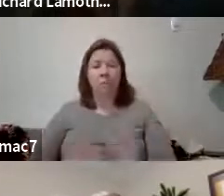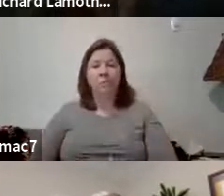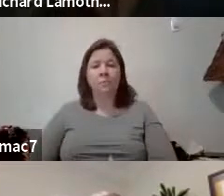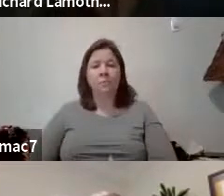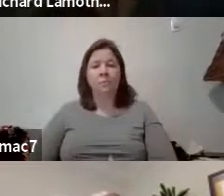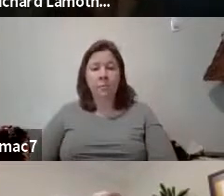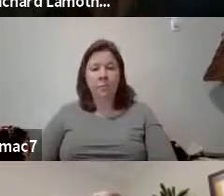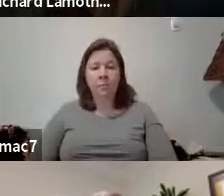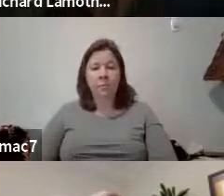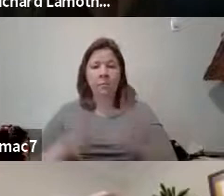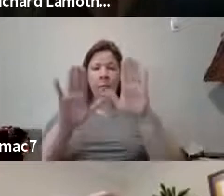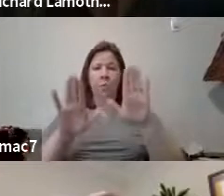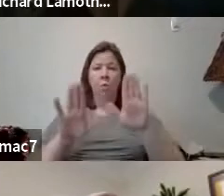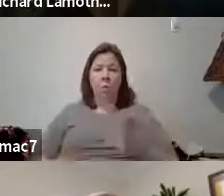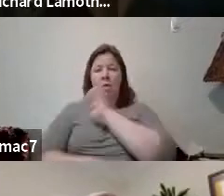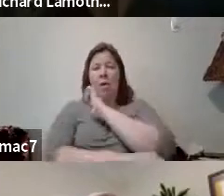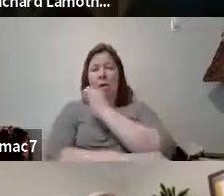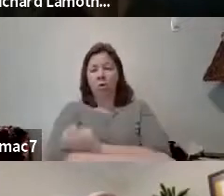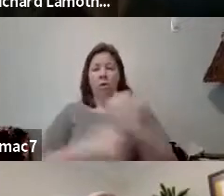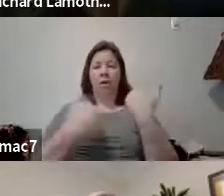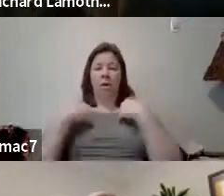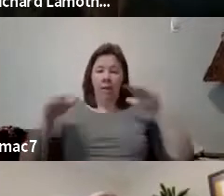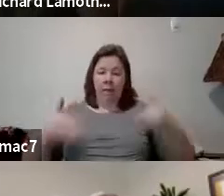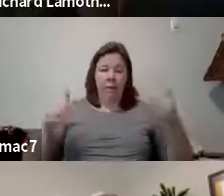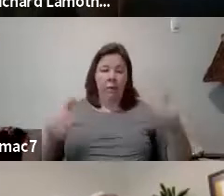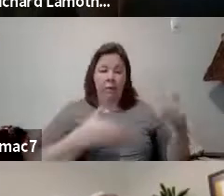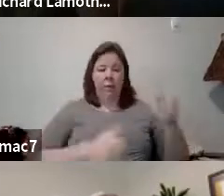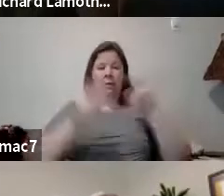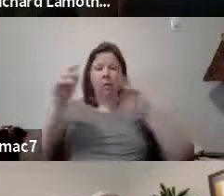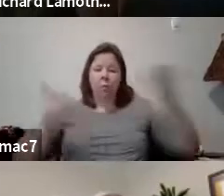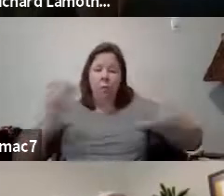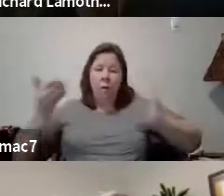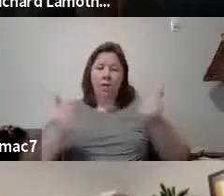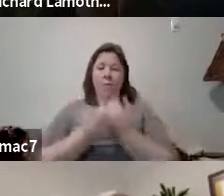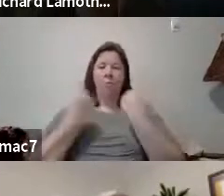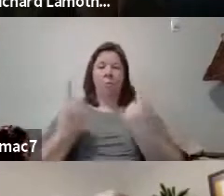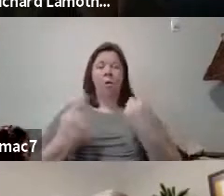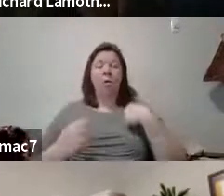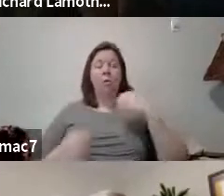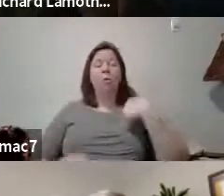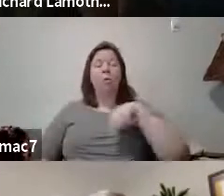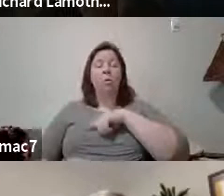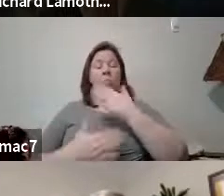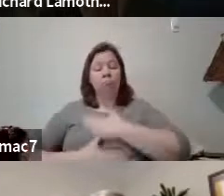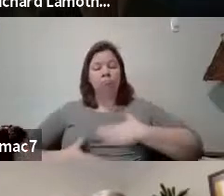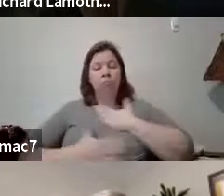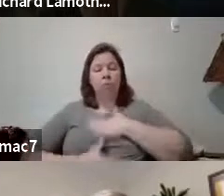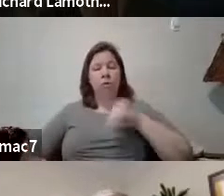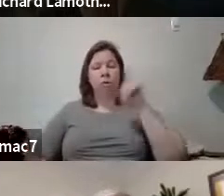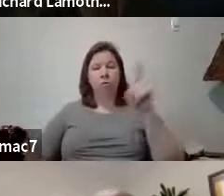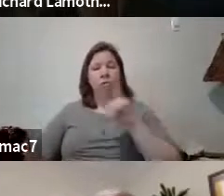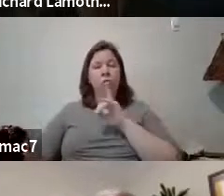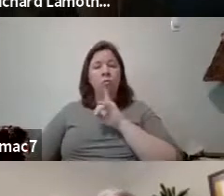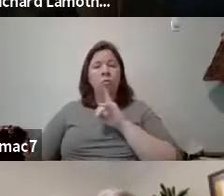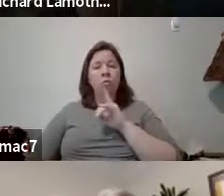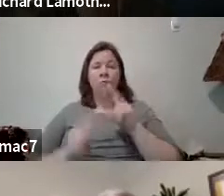Marina. Wonderful energy in introducing and welcoming everybody. We appreciate you. We really do